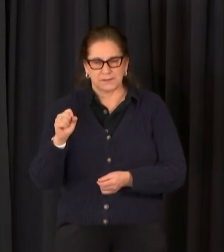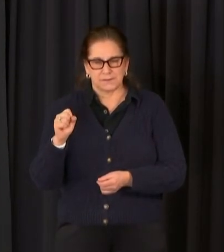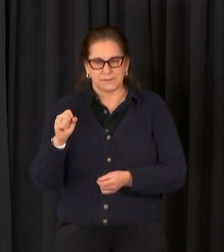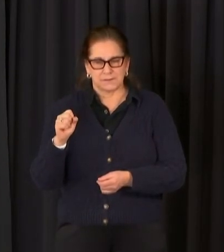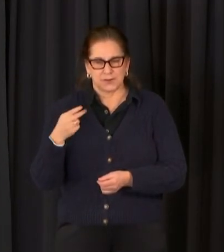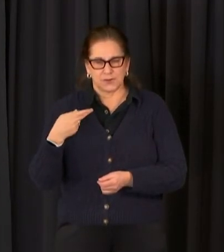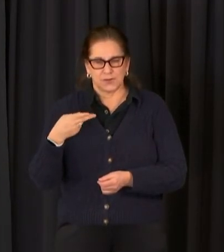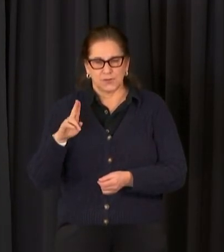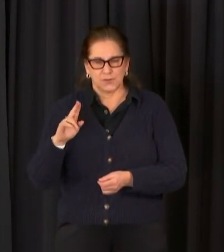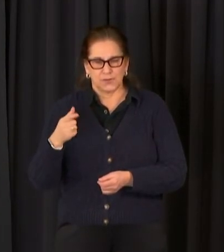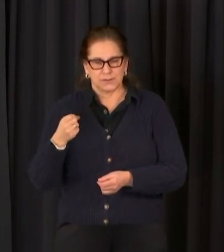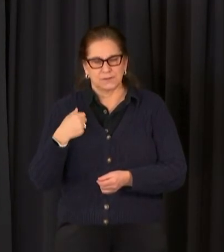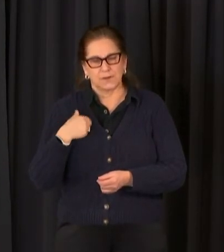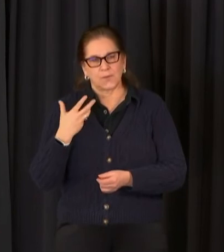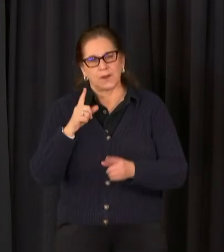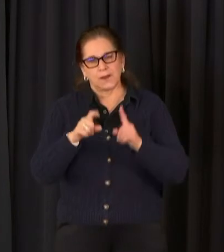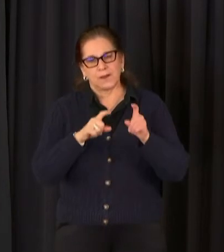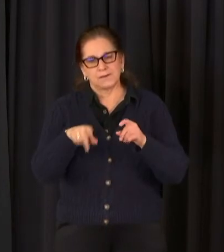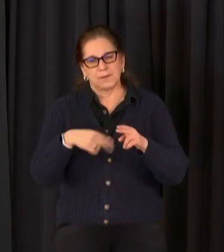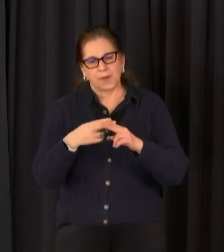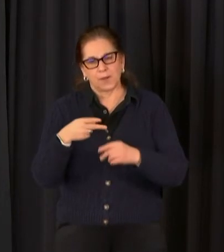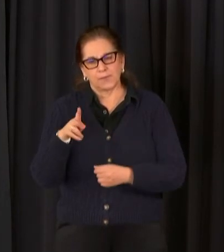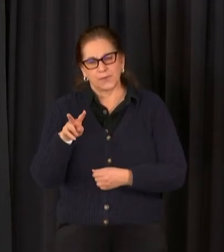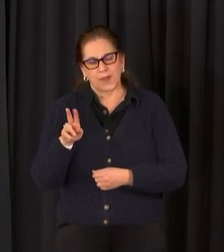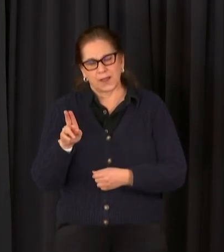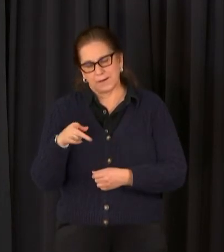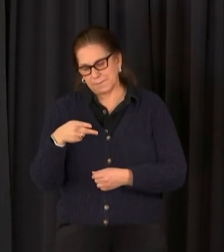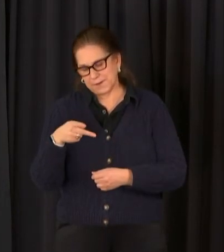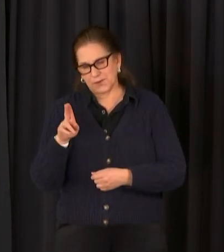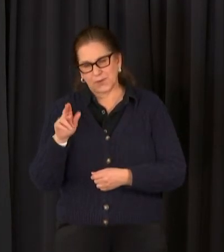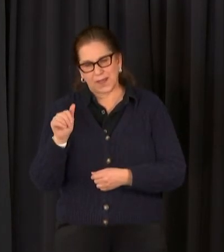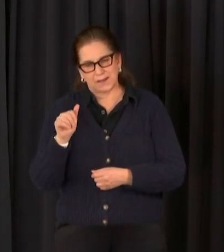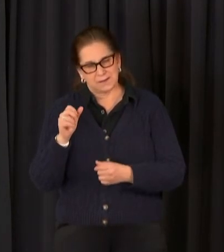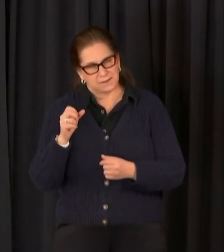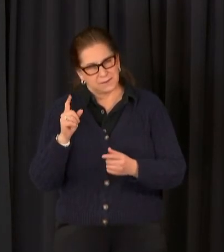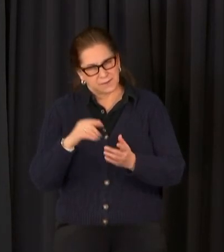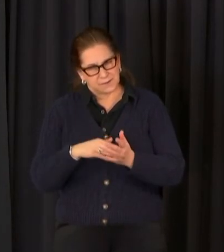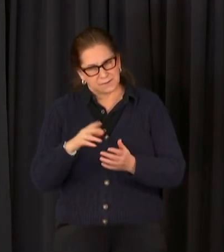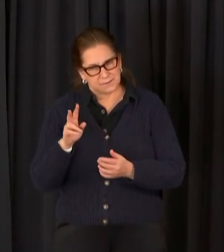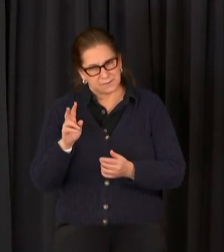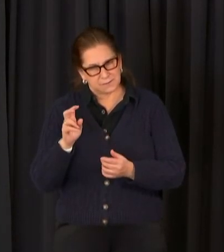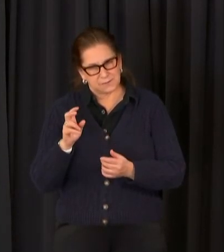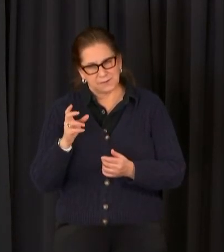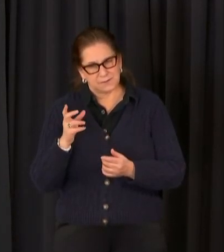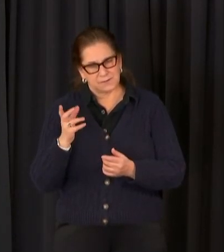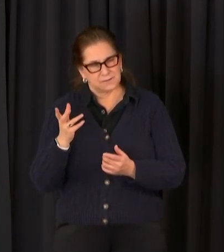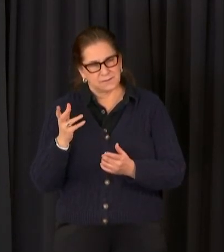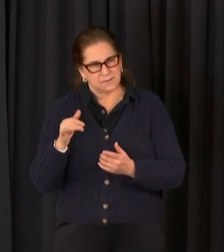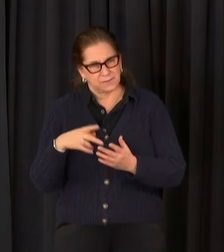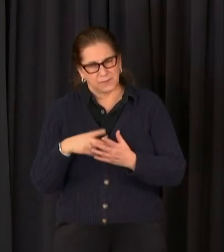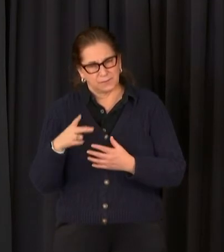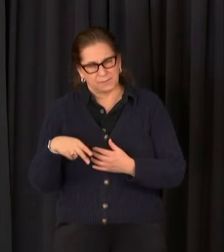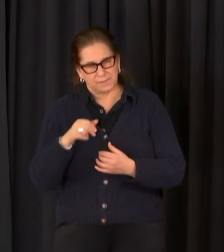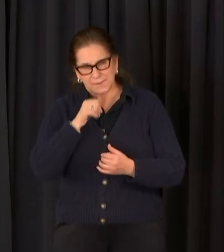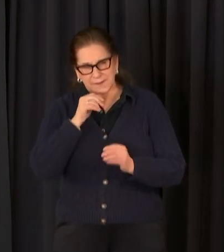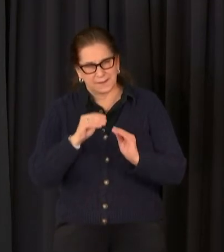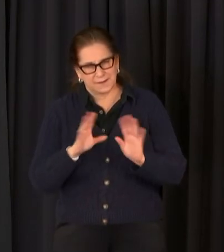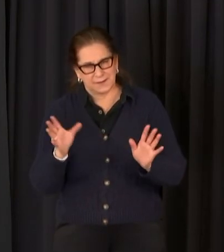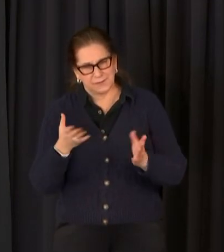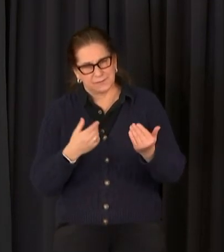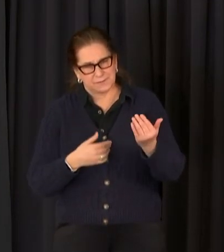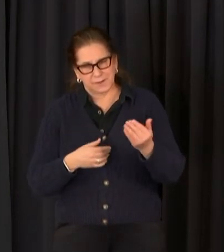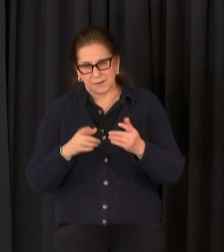$1,200 because the program was ending. Did it actually end, or what is the status of it? Yeah, so the